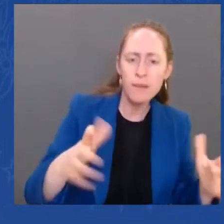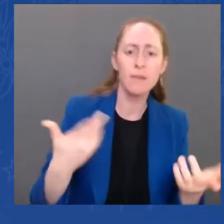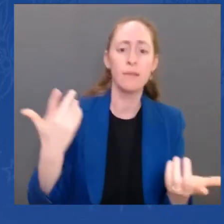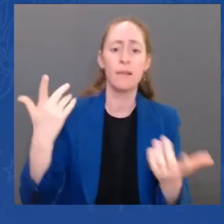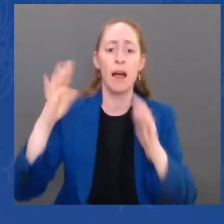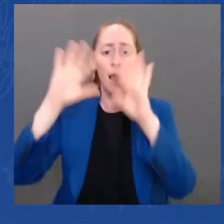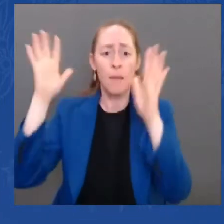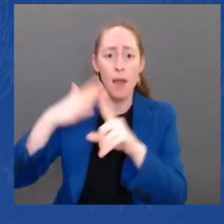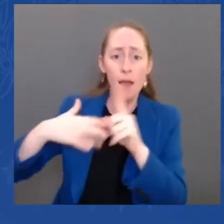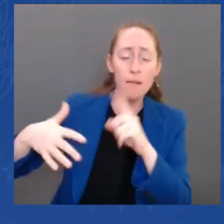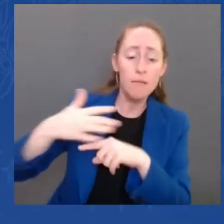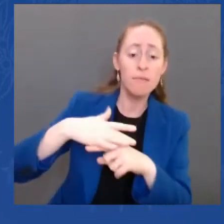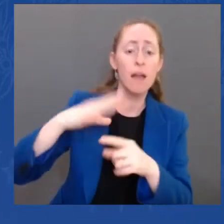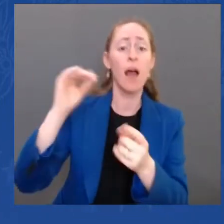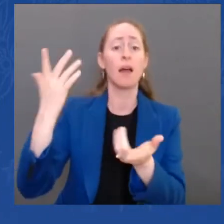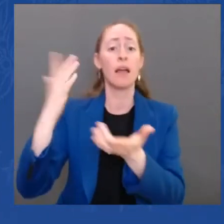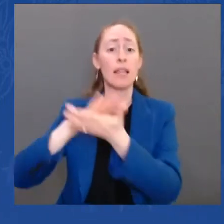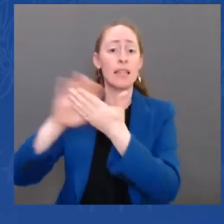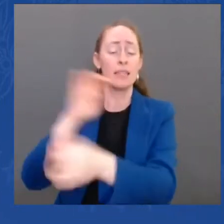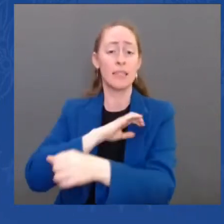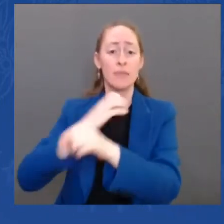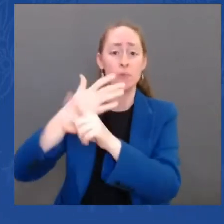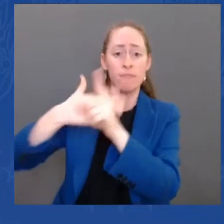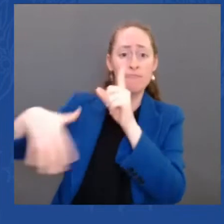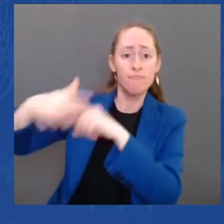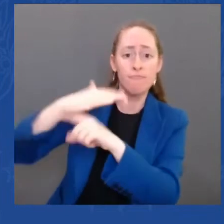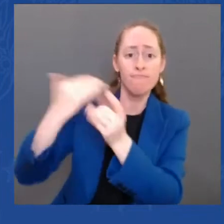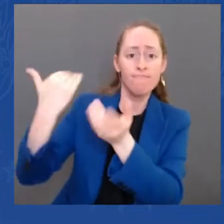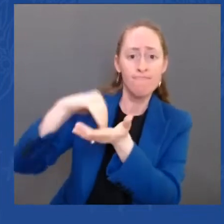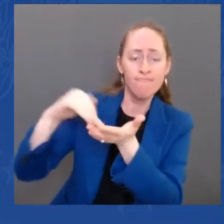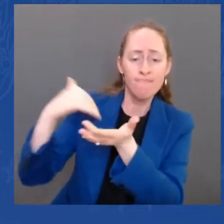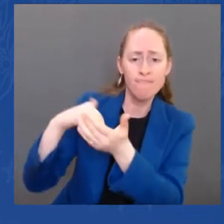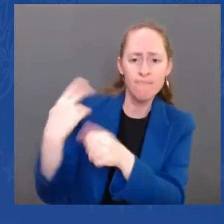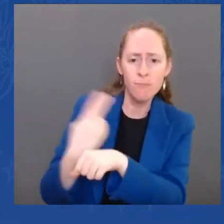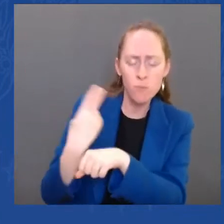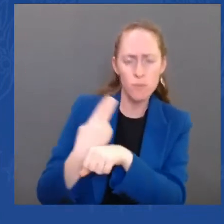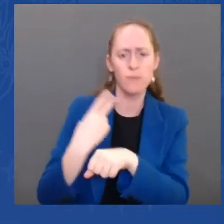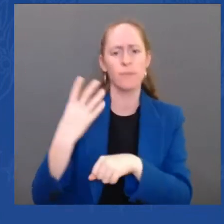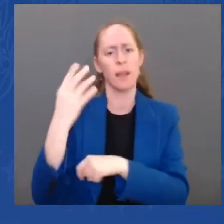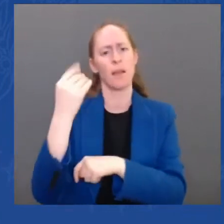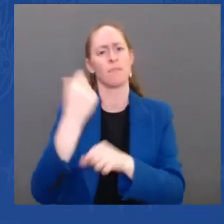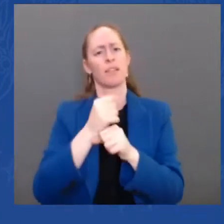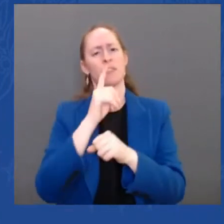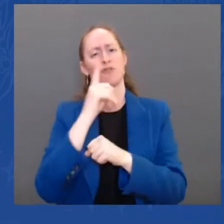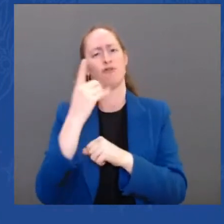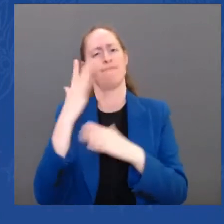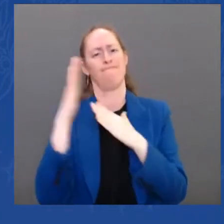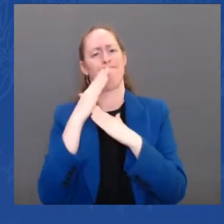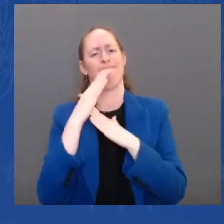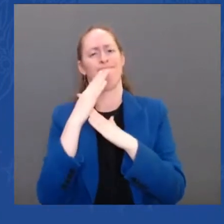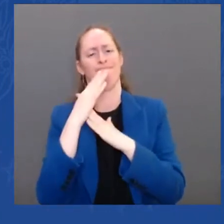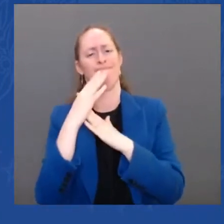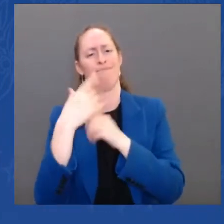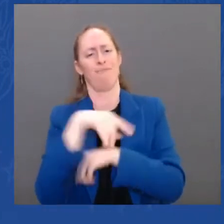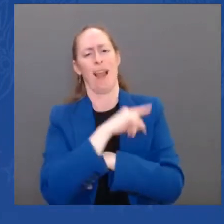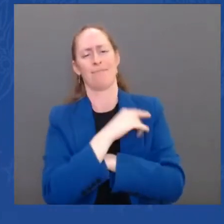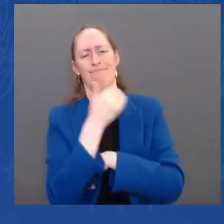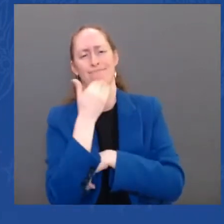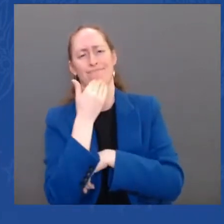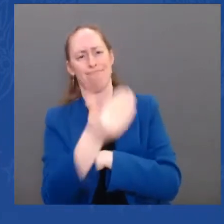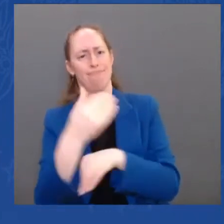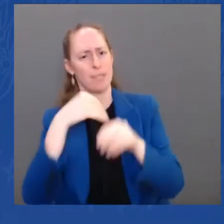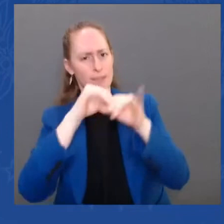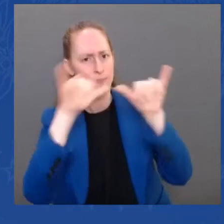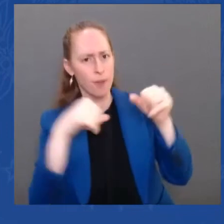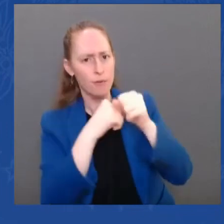build a sustainable, high-standard infrastructure, and to expand access to education, enhance maritime